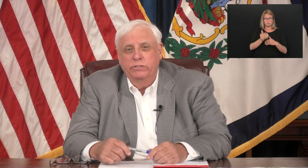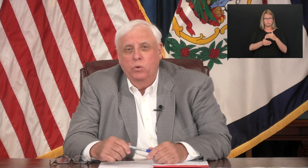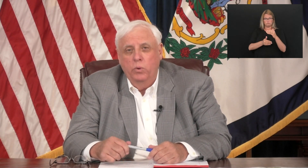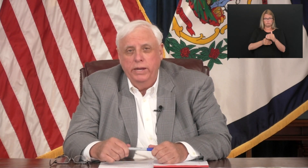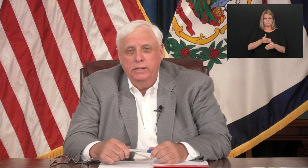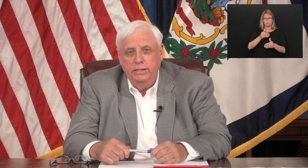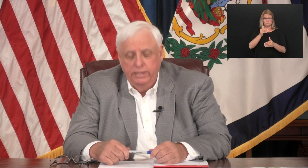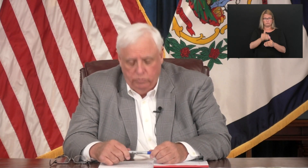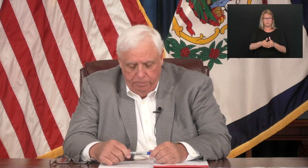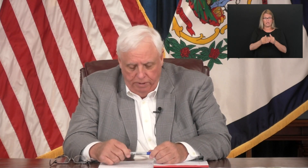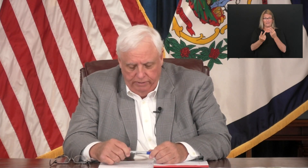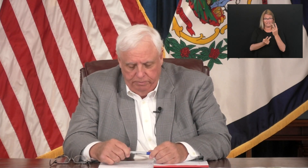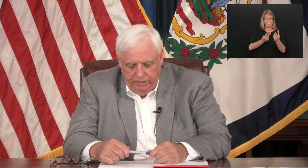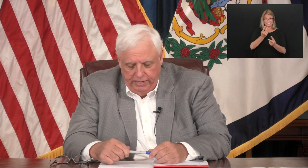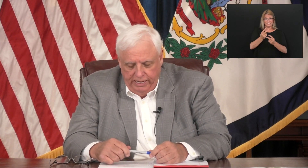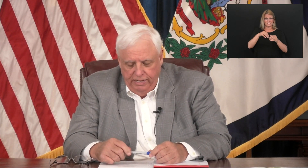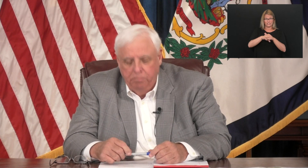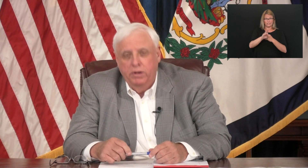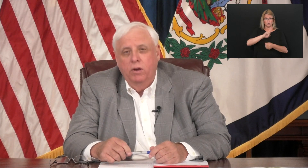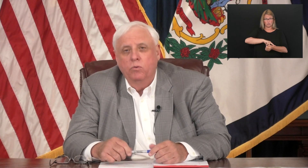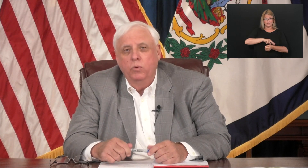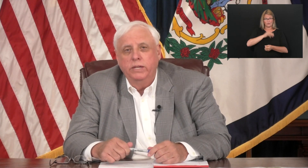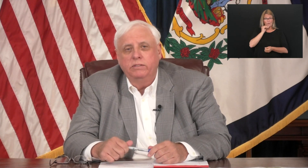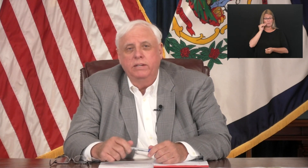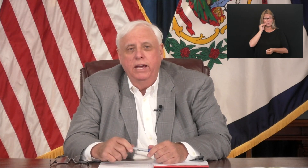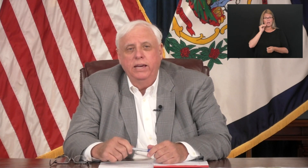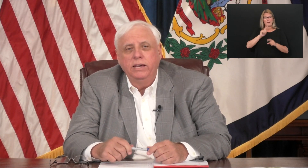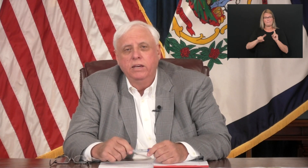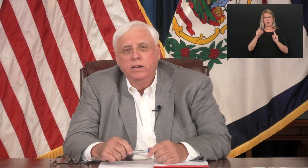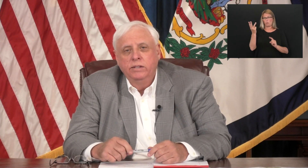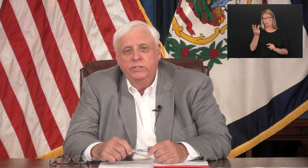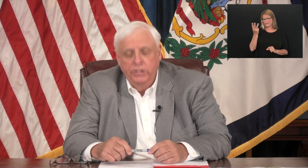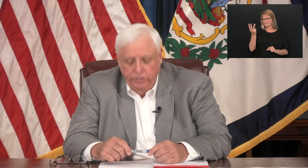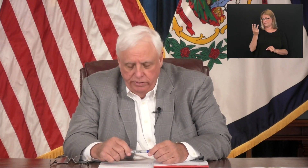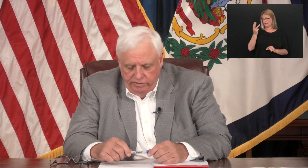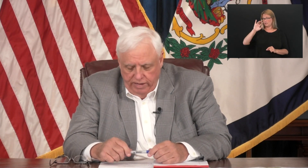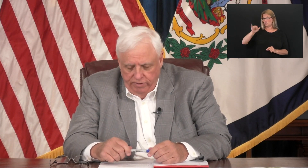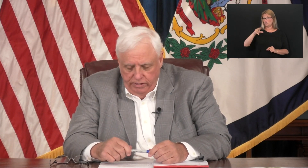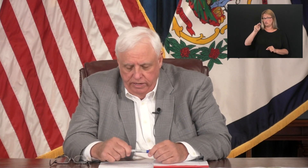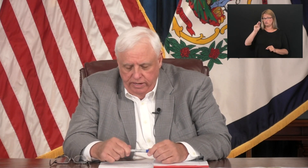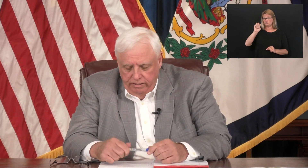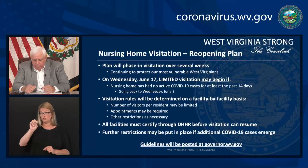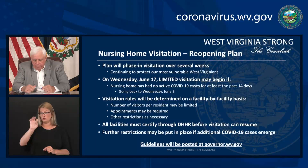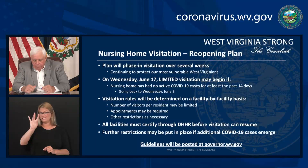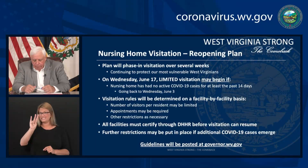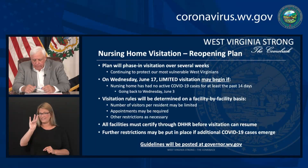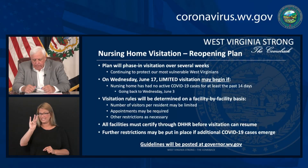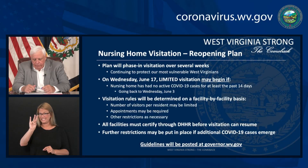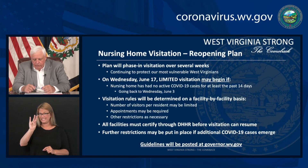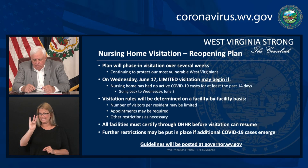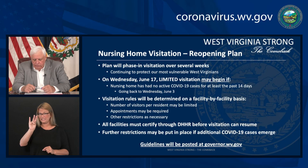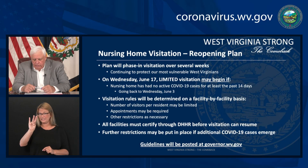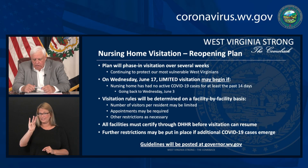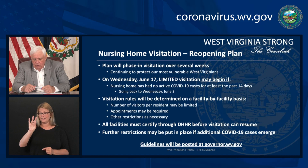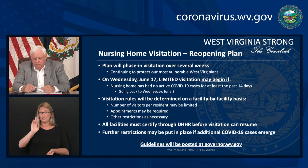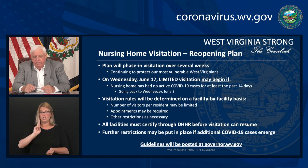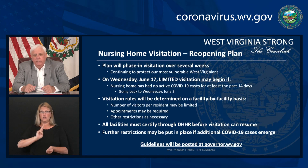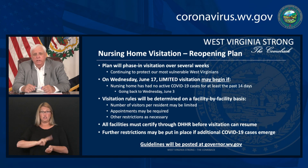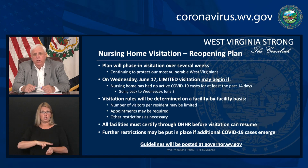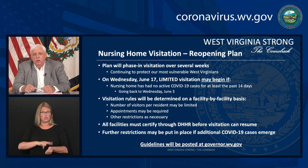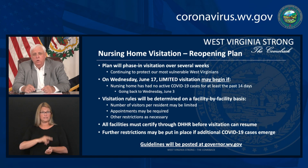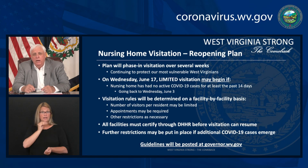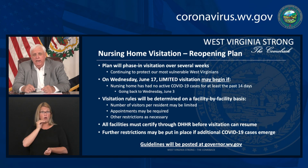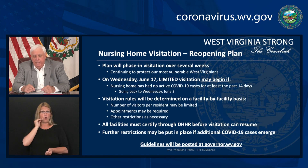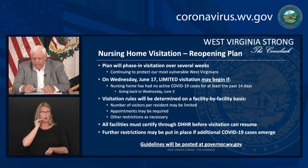it as quickly as we possibly can, but on Wednesday, June the 17th, if a nursing home has